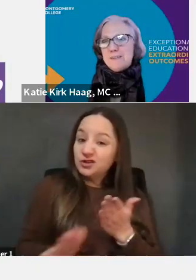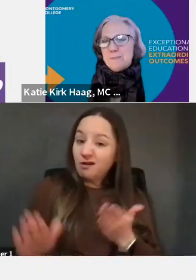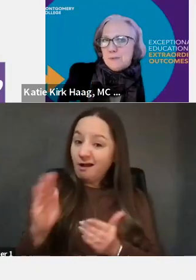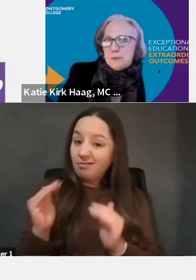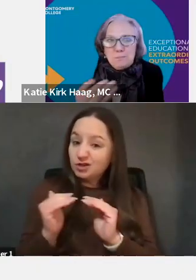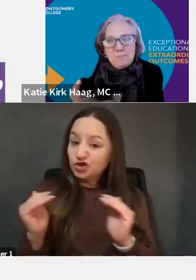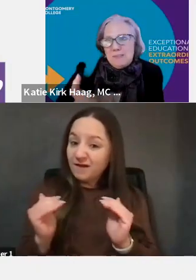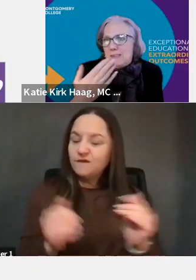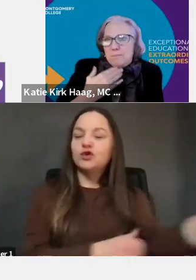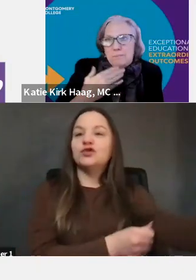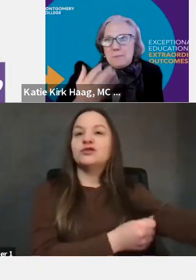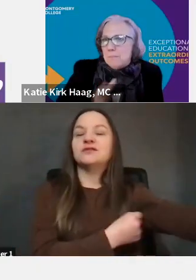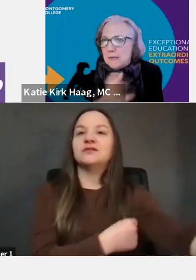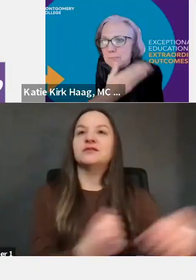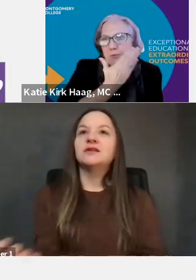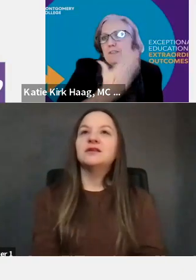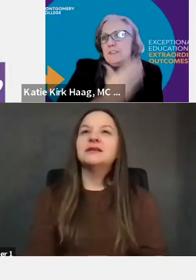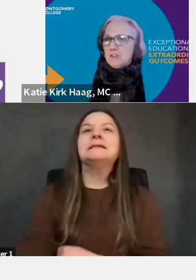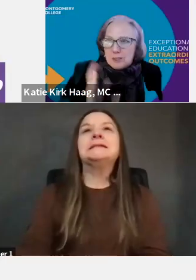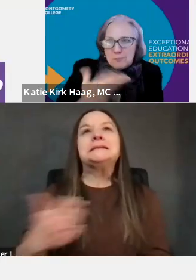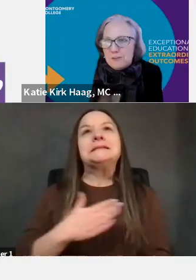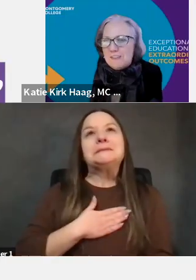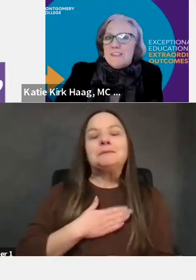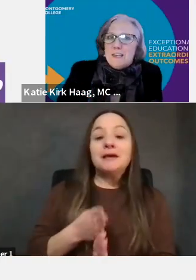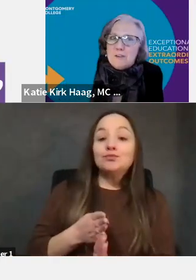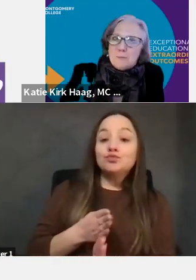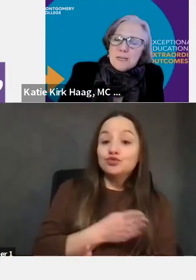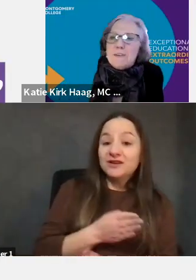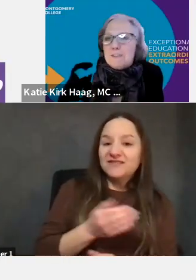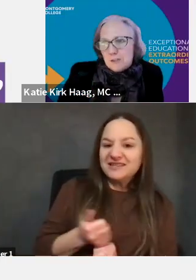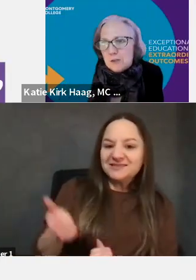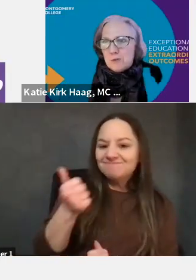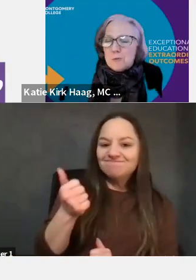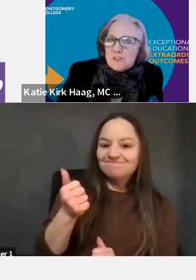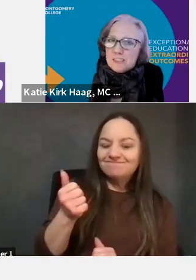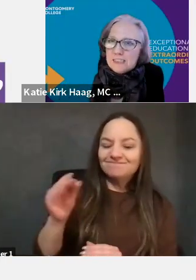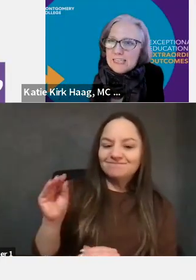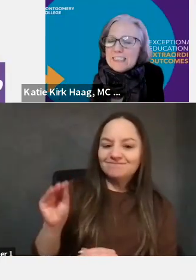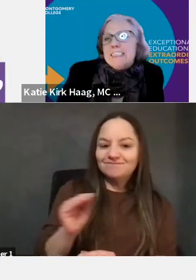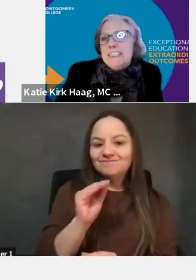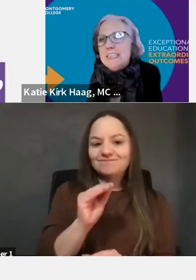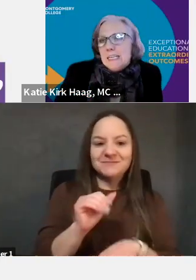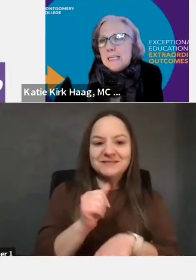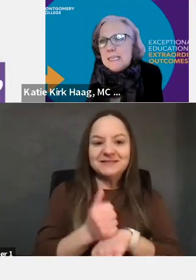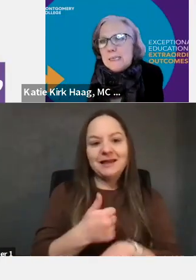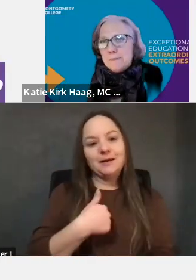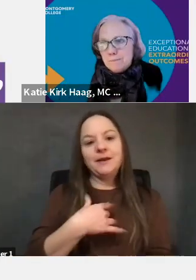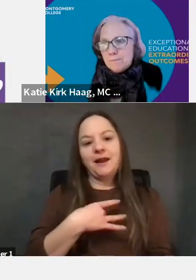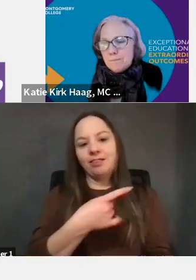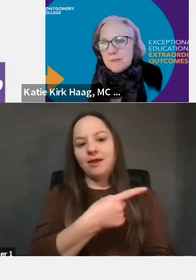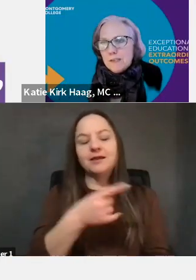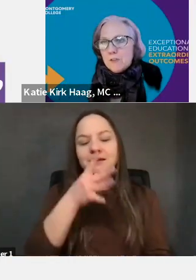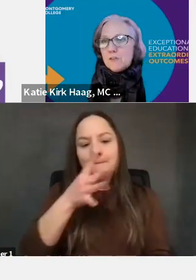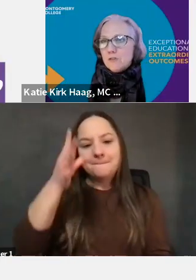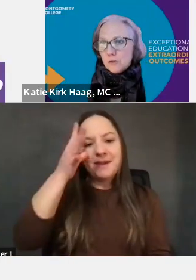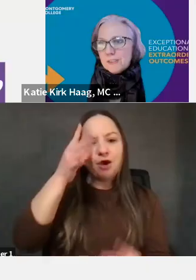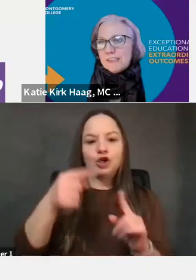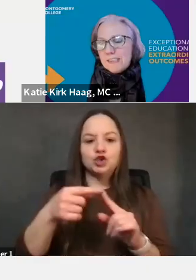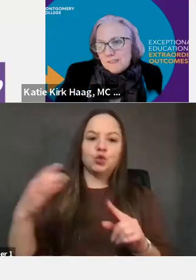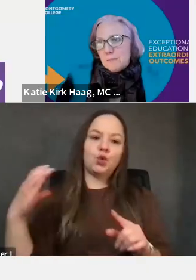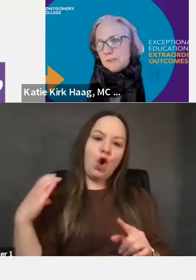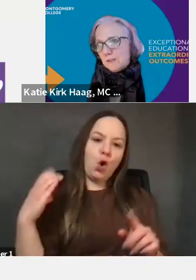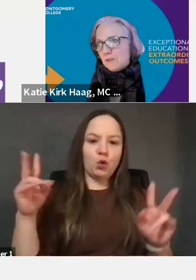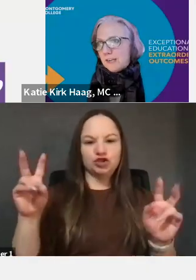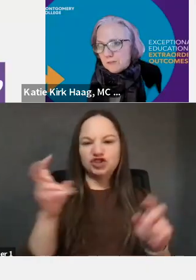It's my previous chair put this together, parent to coach, which I like. The